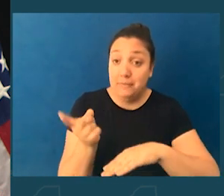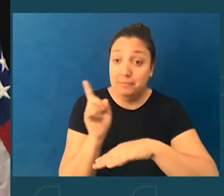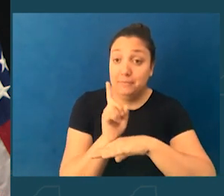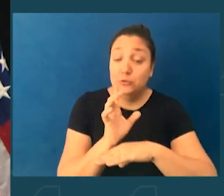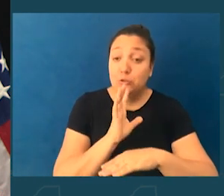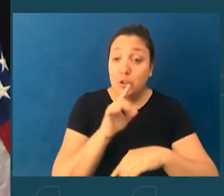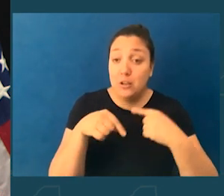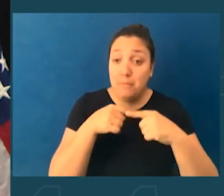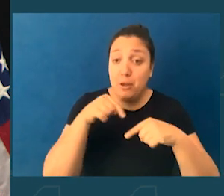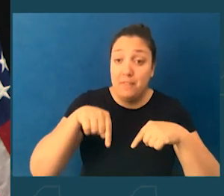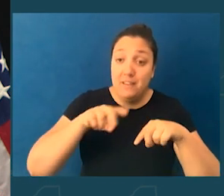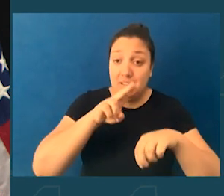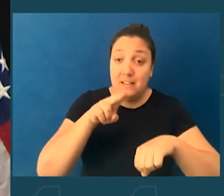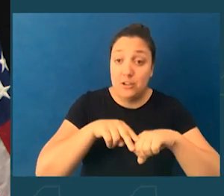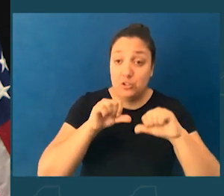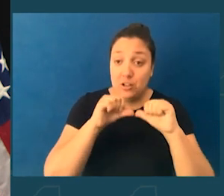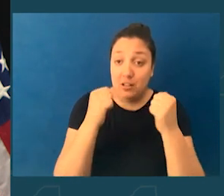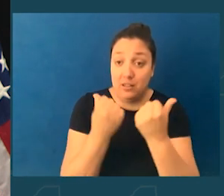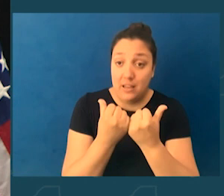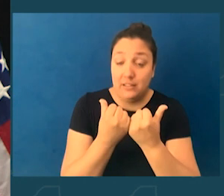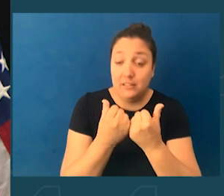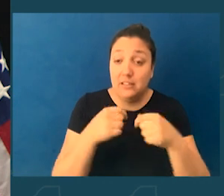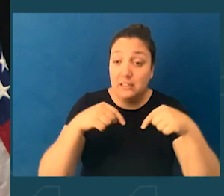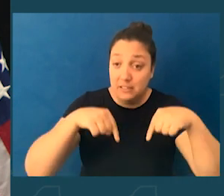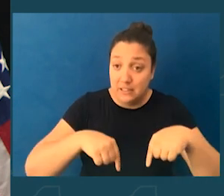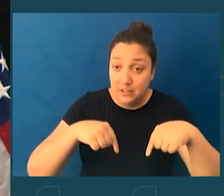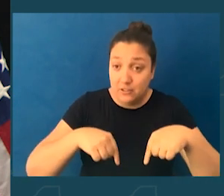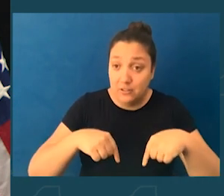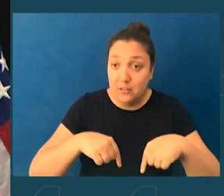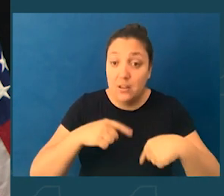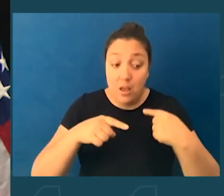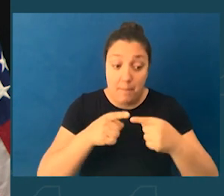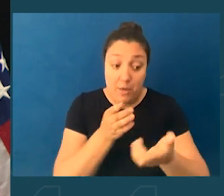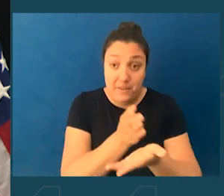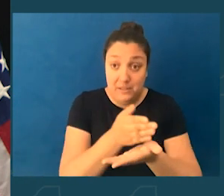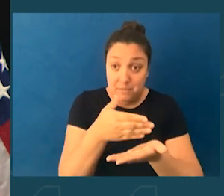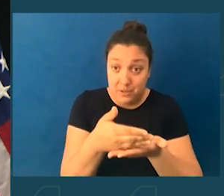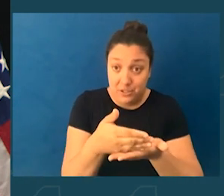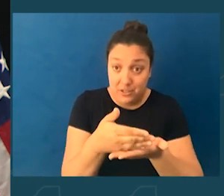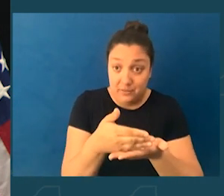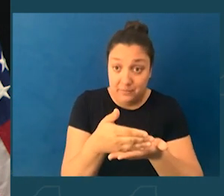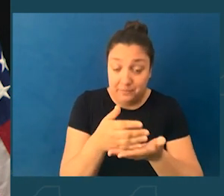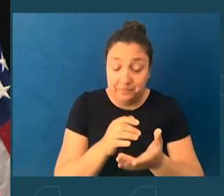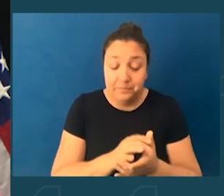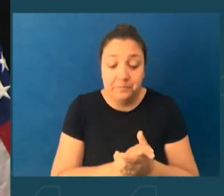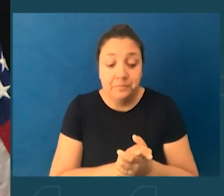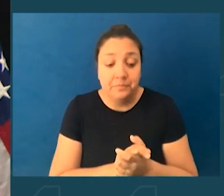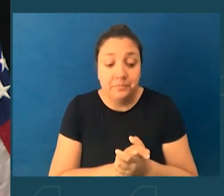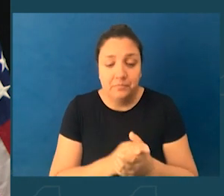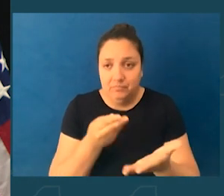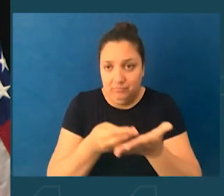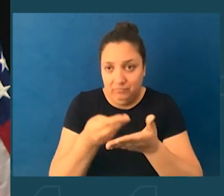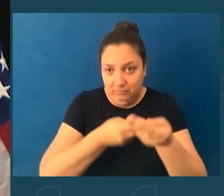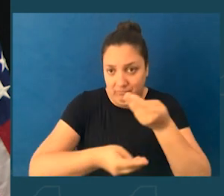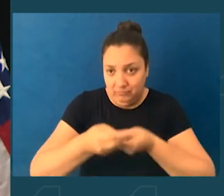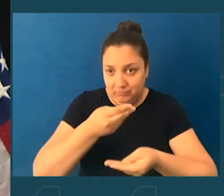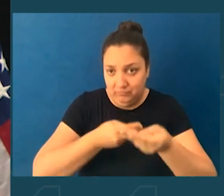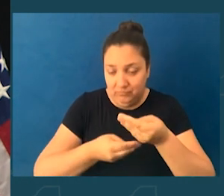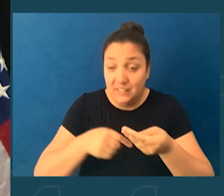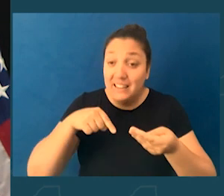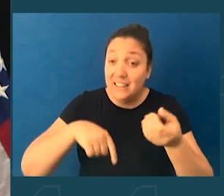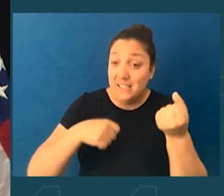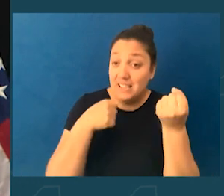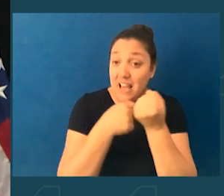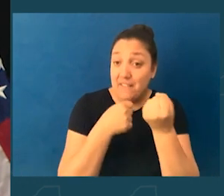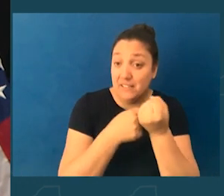Western New York about the impact of this historic state budget championed by Governor Hochul. Our Advocacy Committee, led